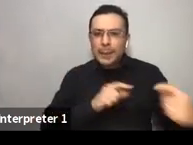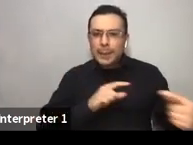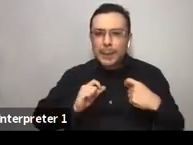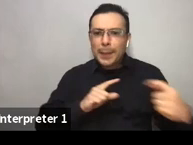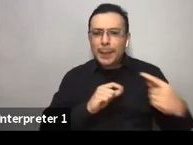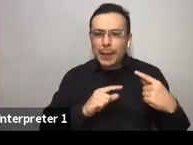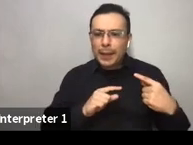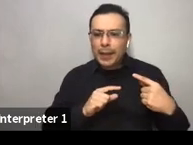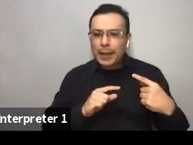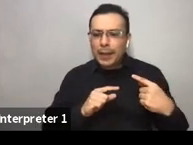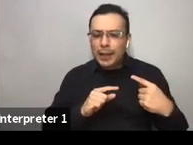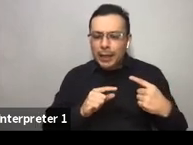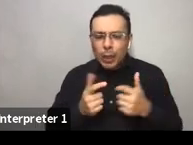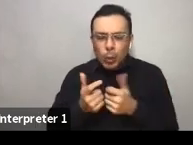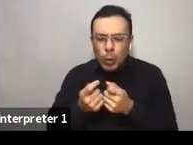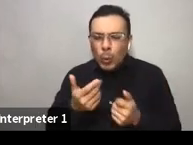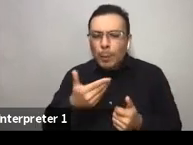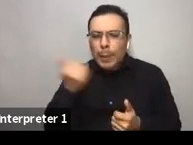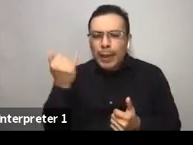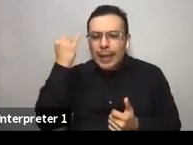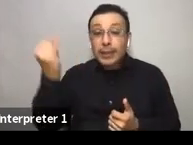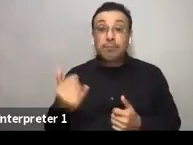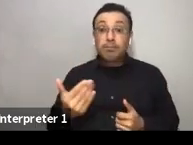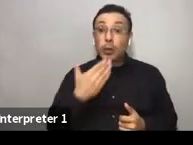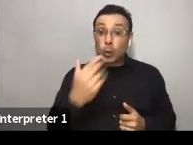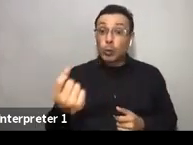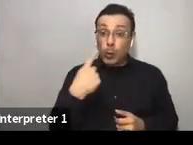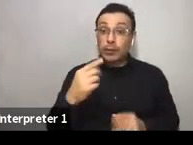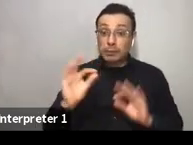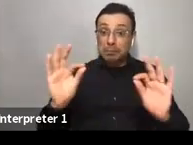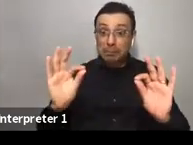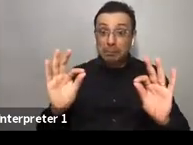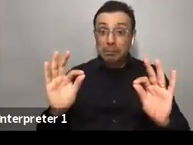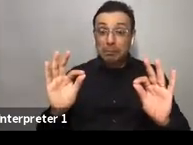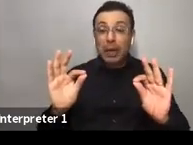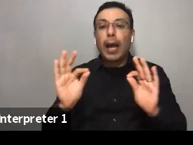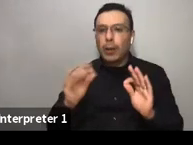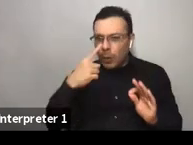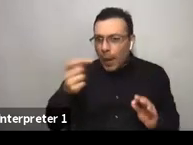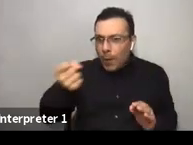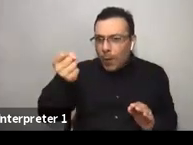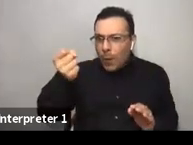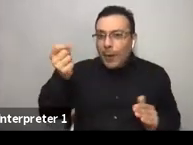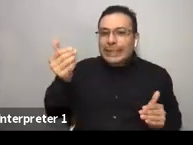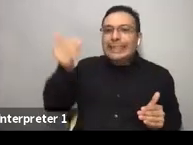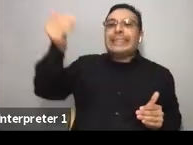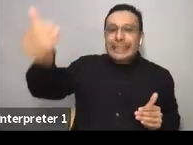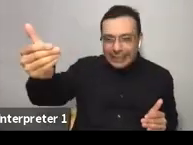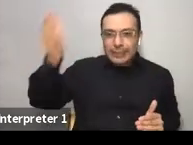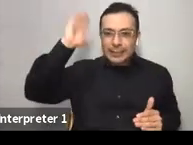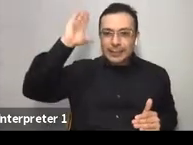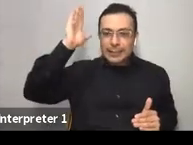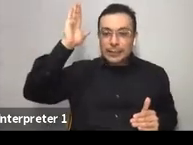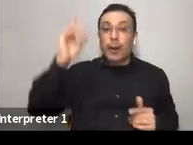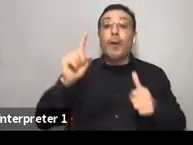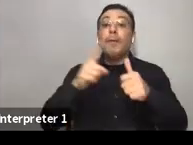question. We are going to dig into that a bit later in the presentation. So if that's okay with you, I want to work on these